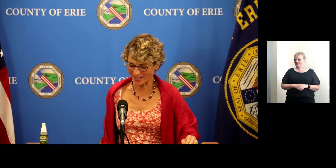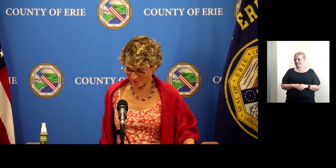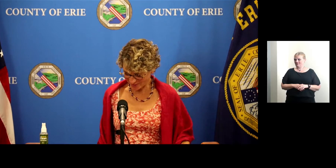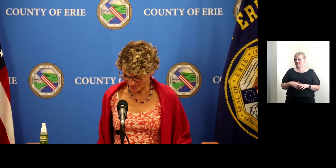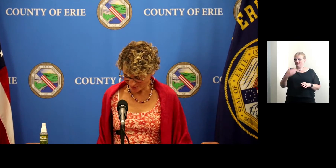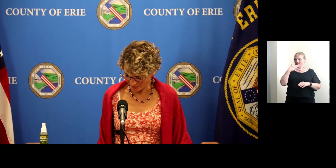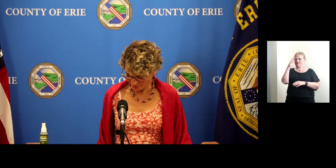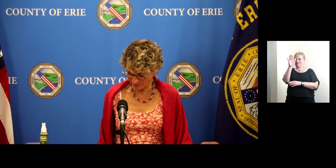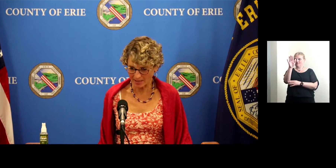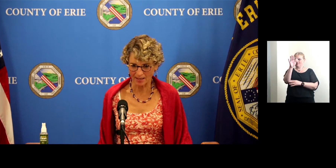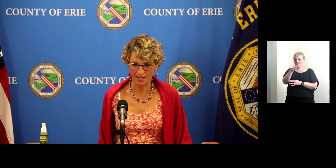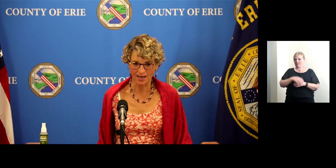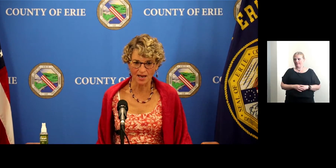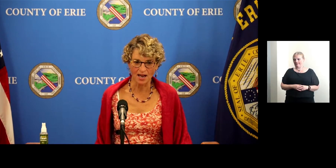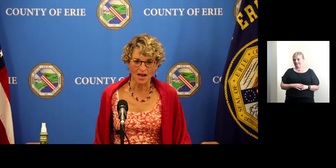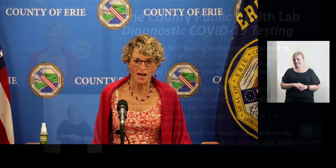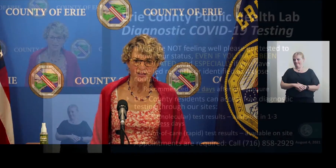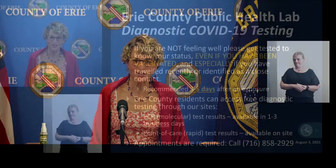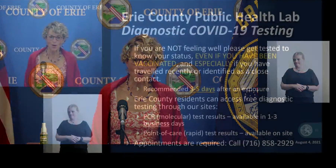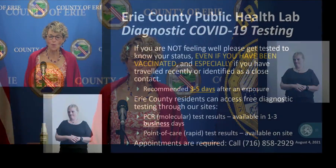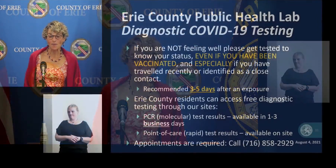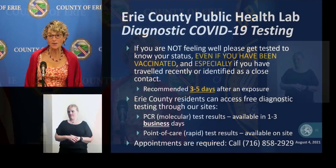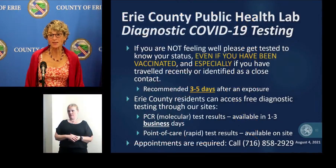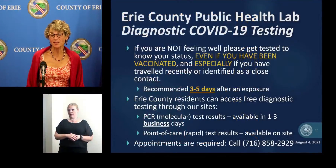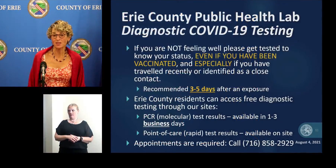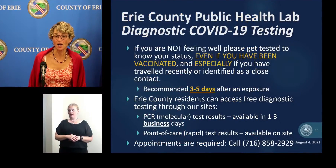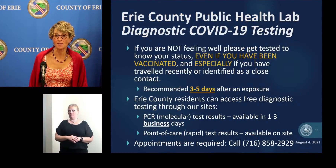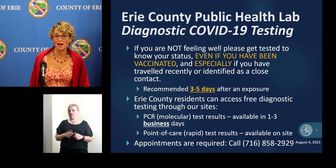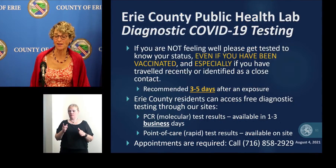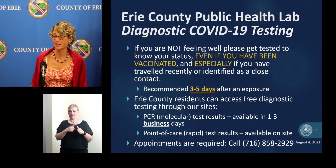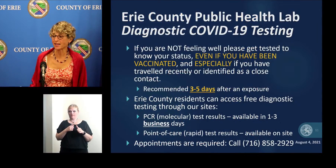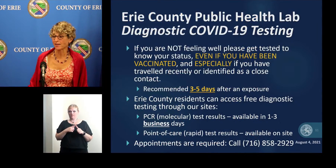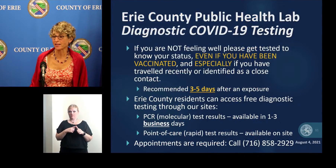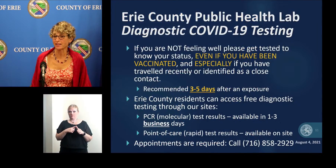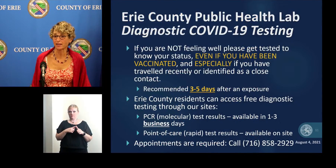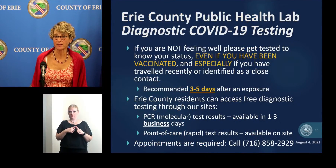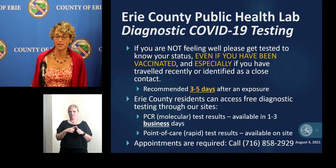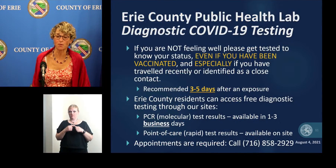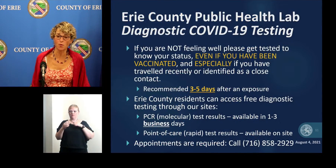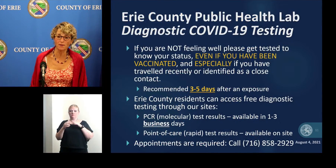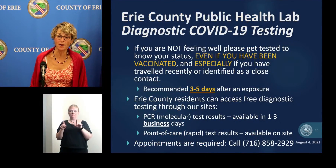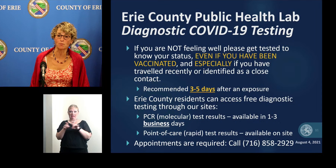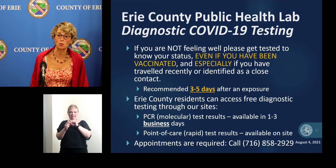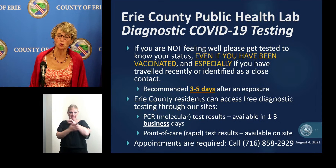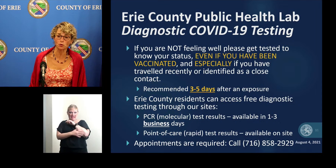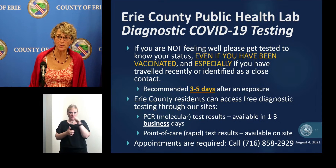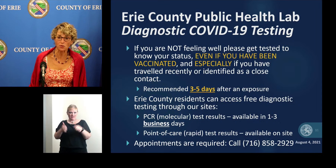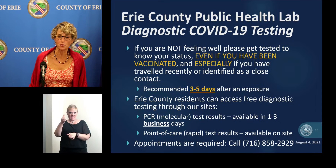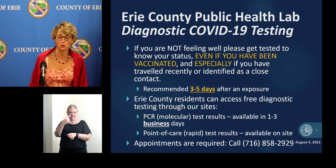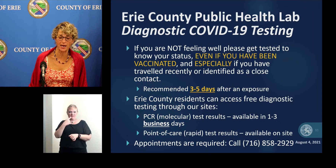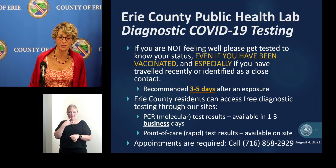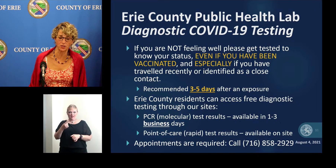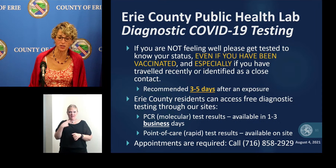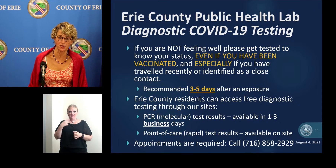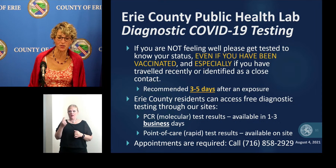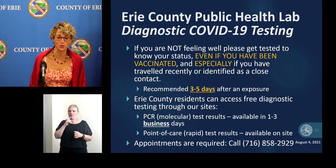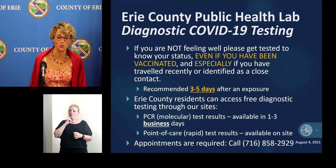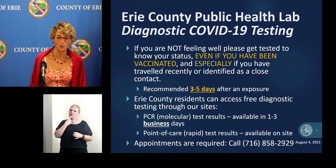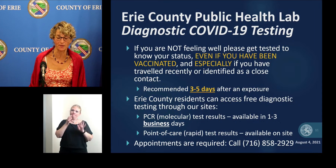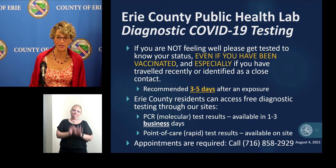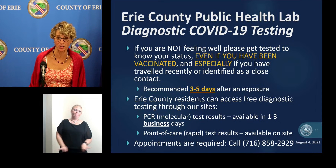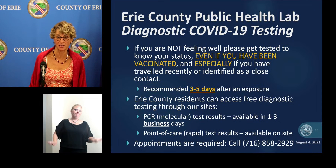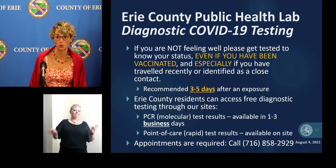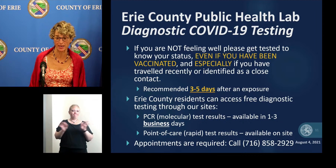Hi, good afternoon. So first I'm going to talk about, as the county executive said, one of our most critical strategies